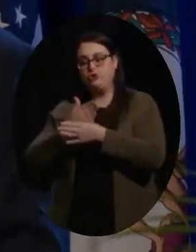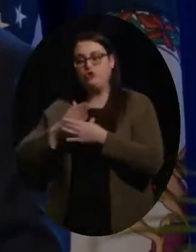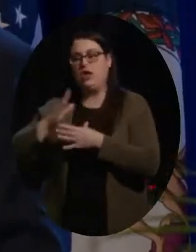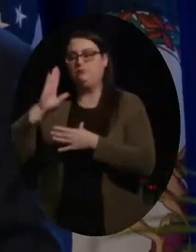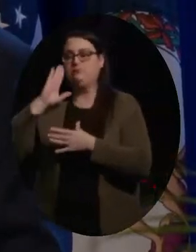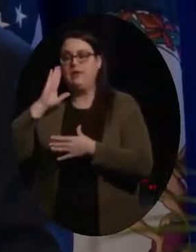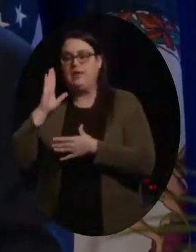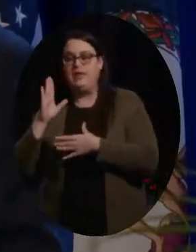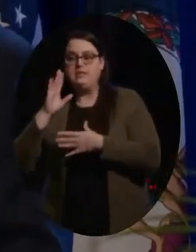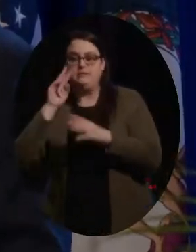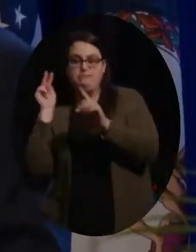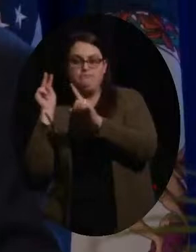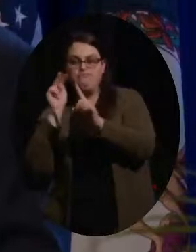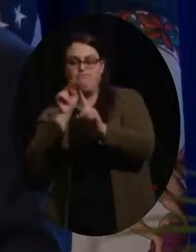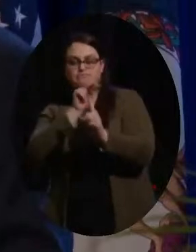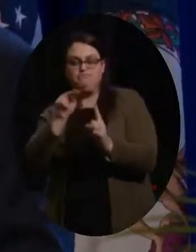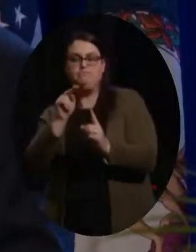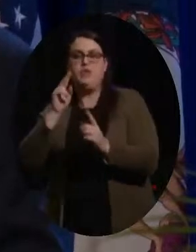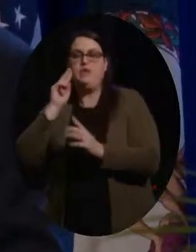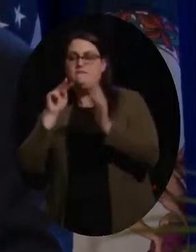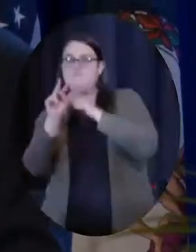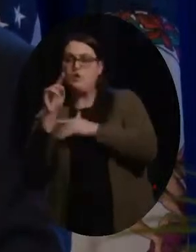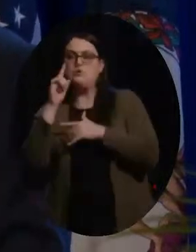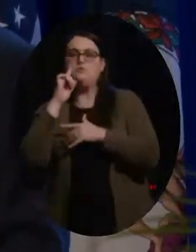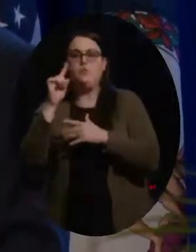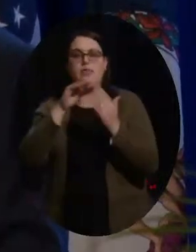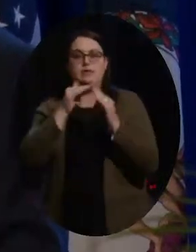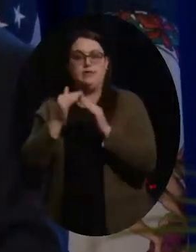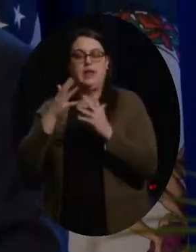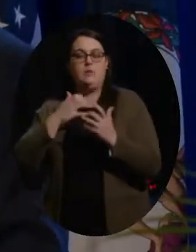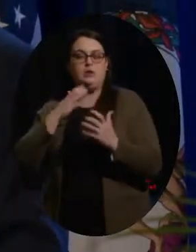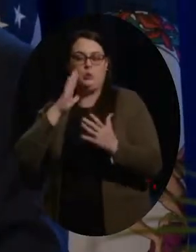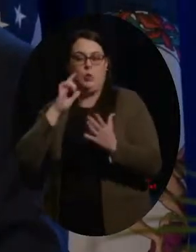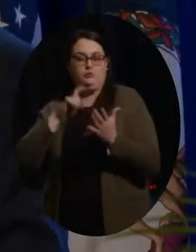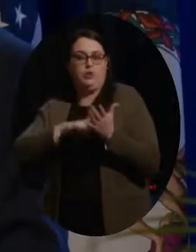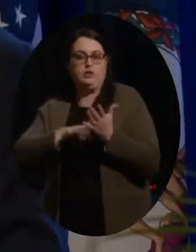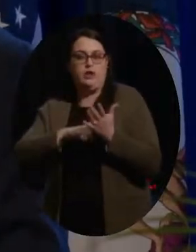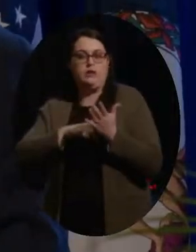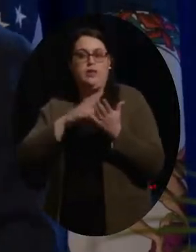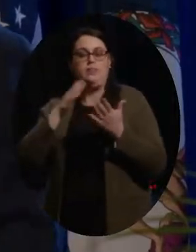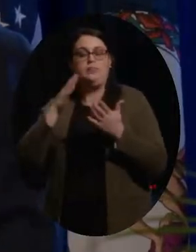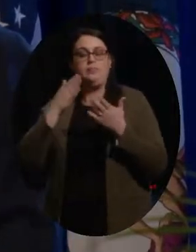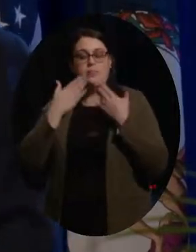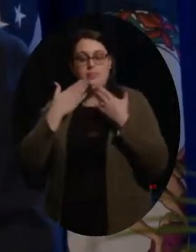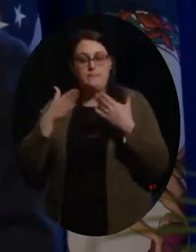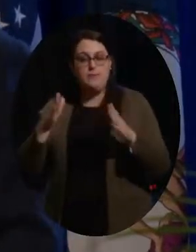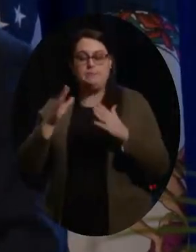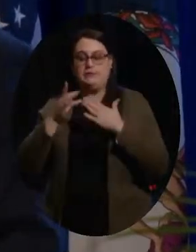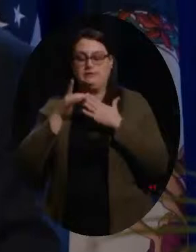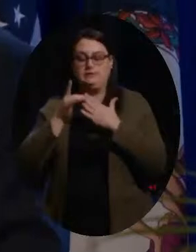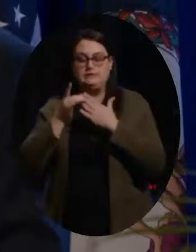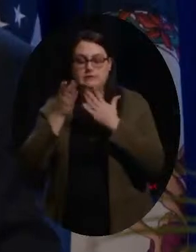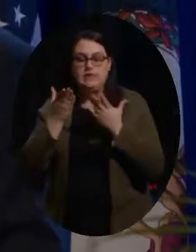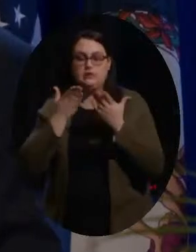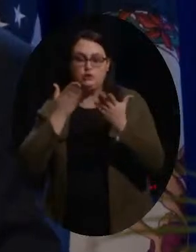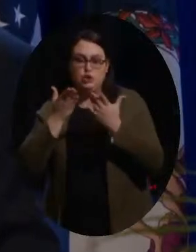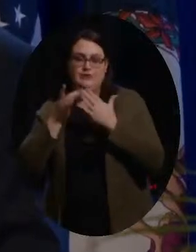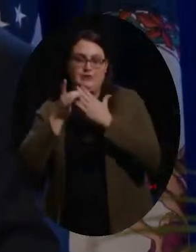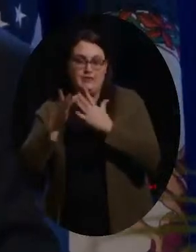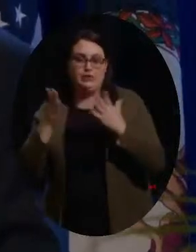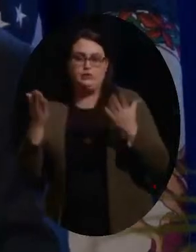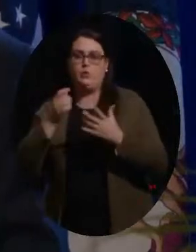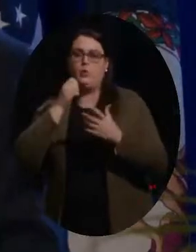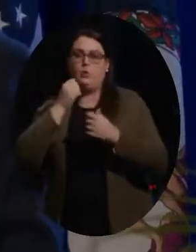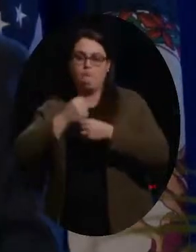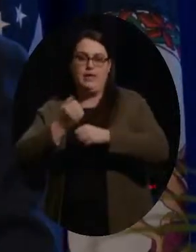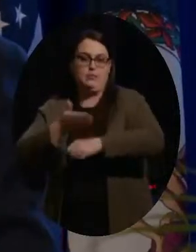we're making as a city, I would first like to acknowledge and recognize the public servants, the servant leaders who we believe have made much of the